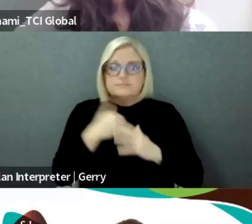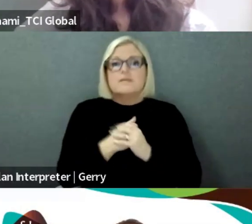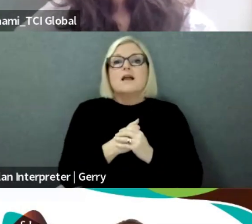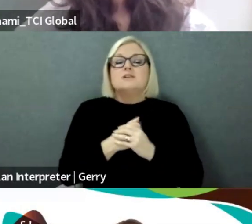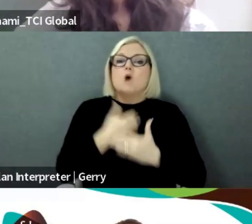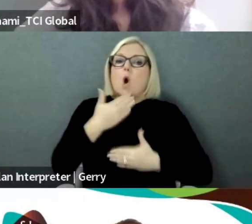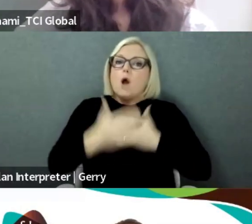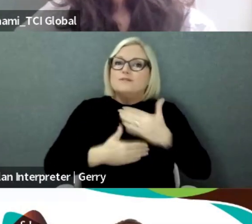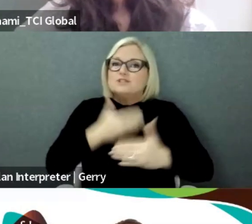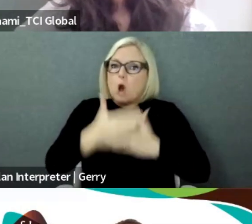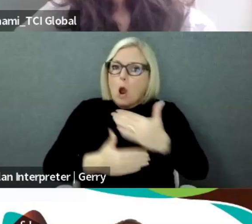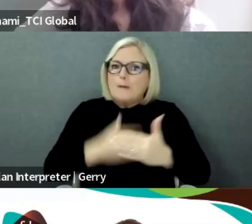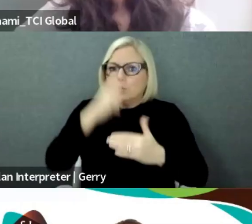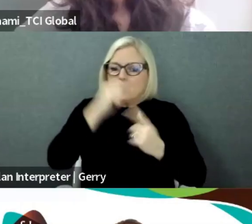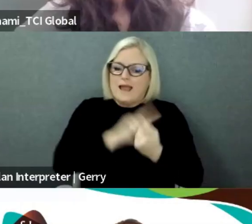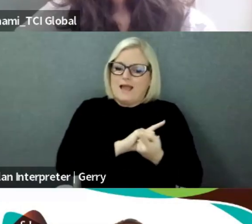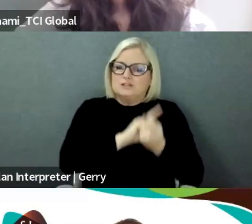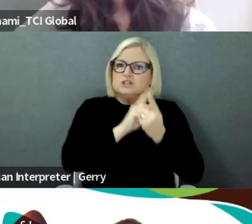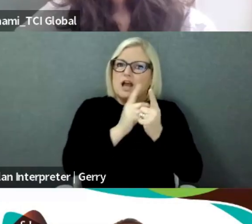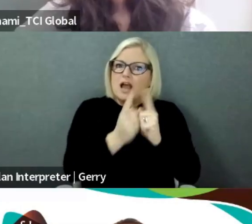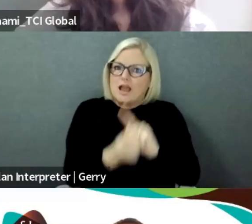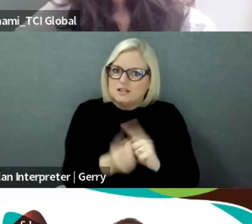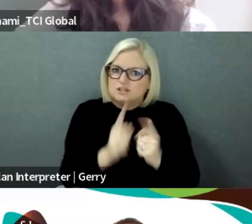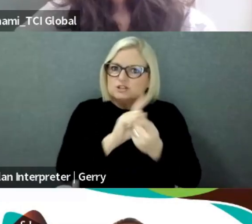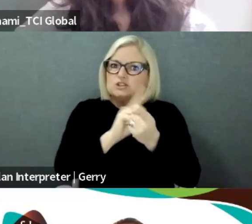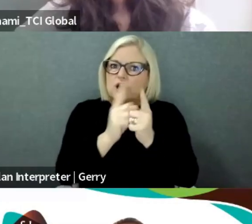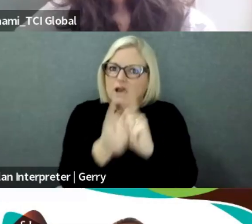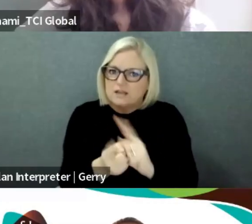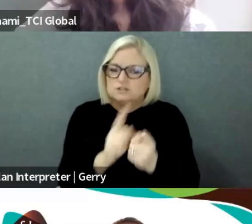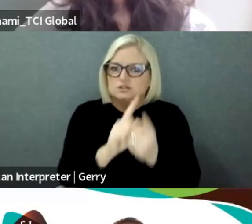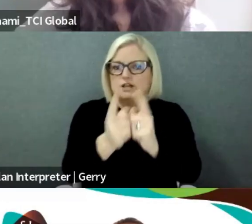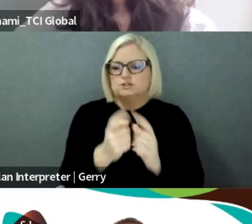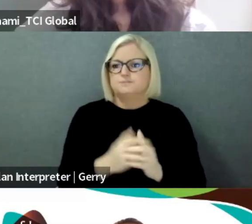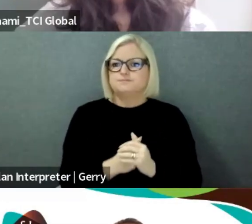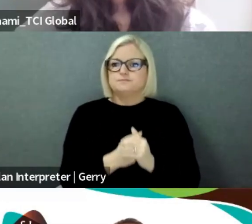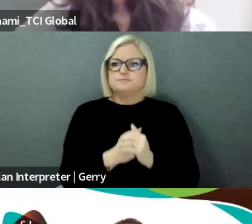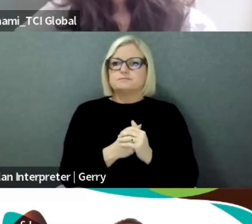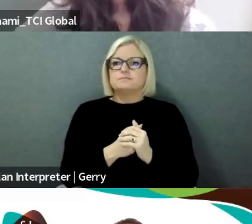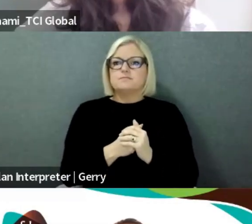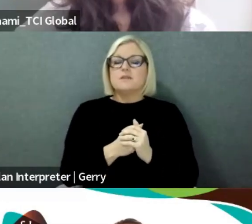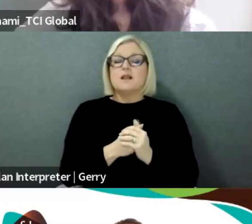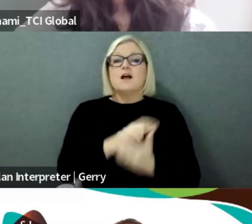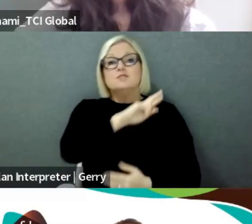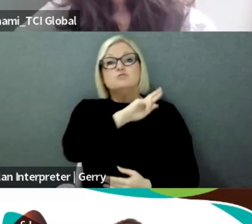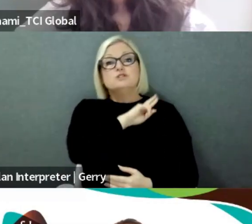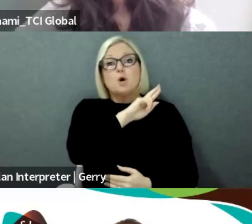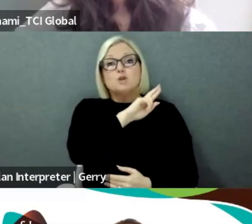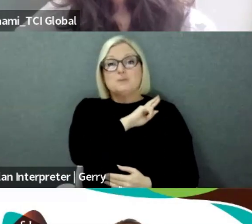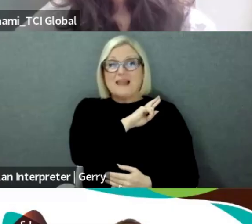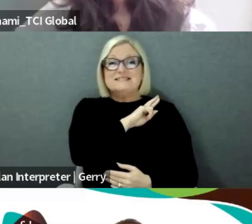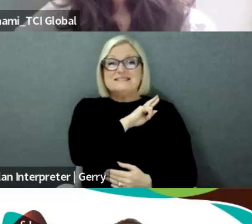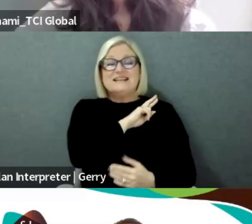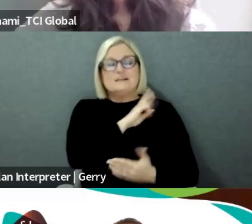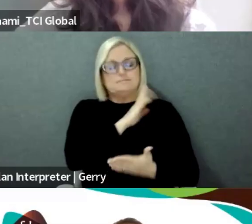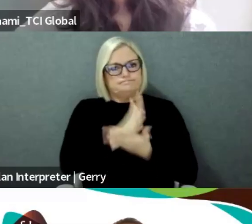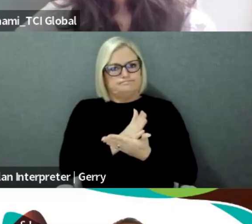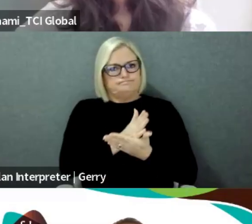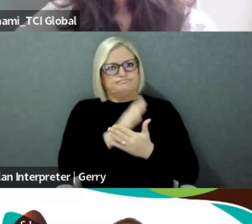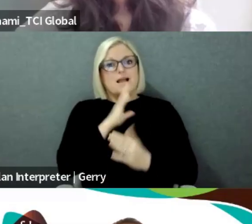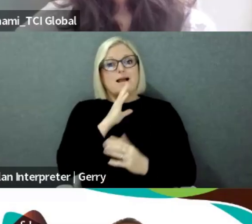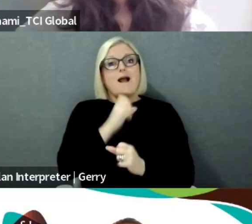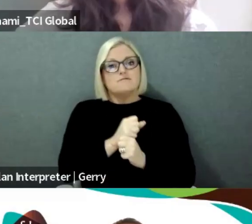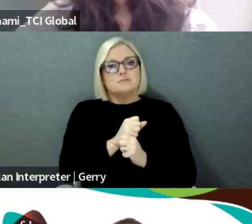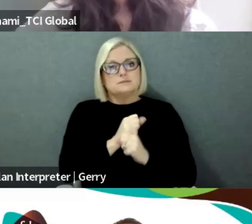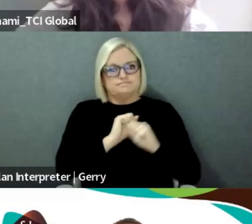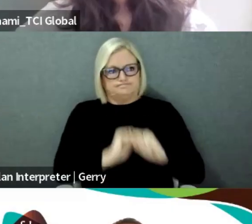time. The primary responsibility for deinstitutionalisation does lie with states. Under the CRPD, it's not